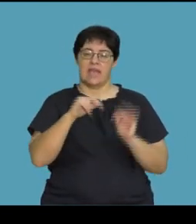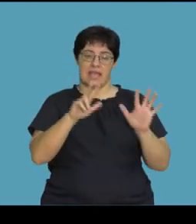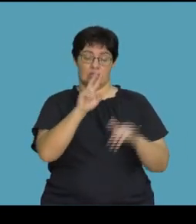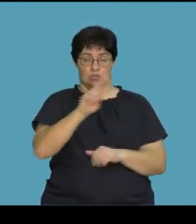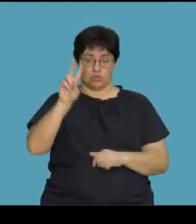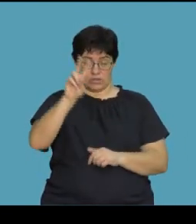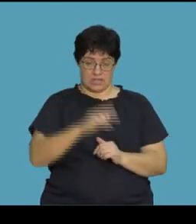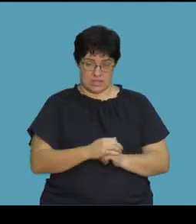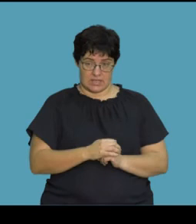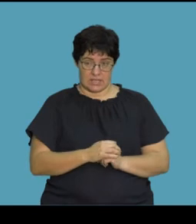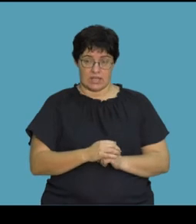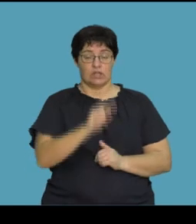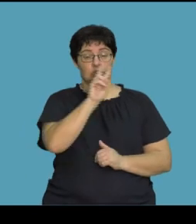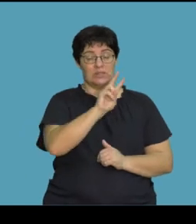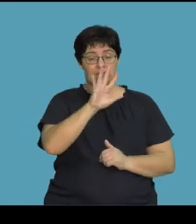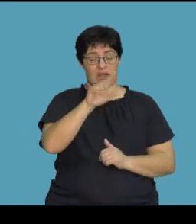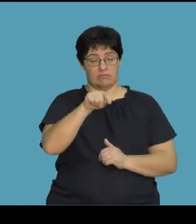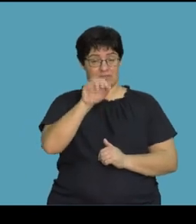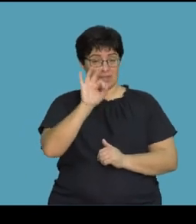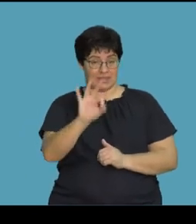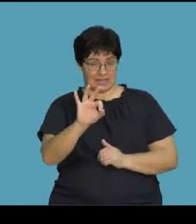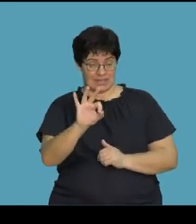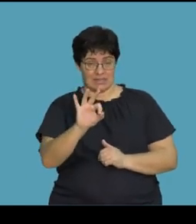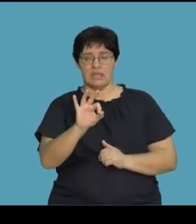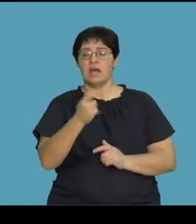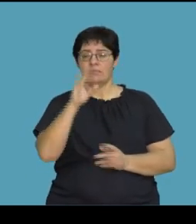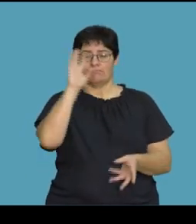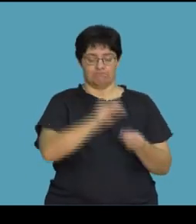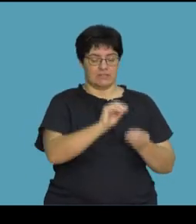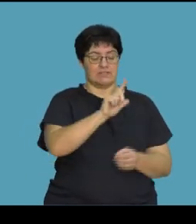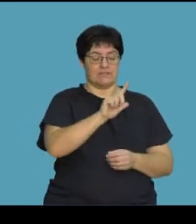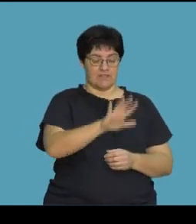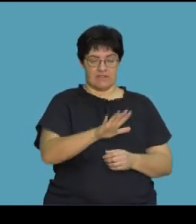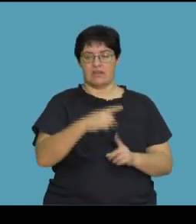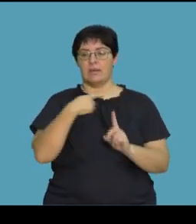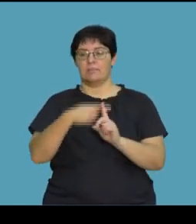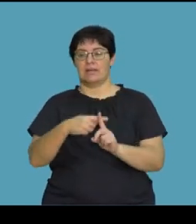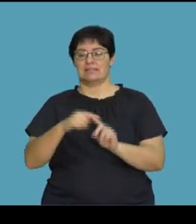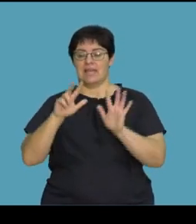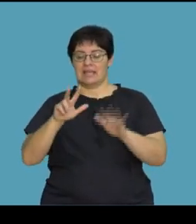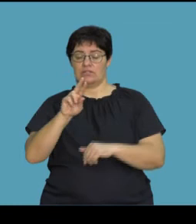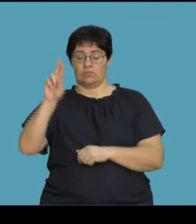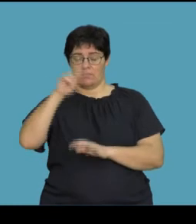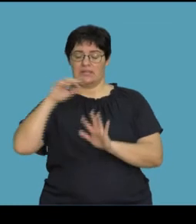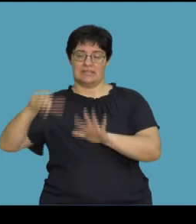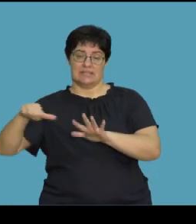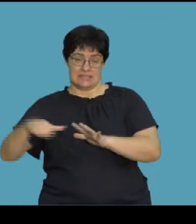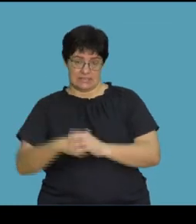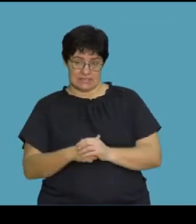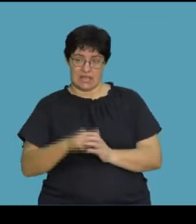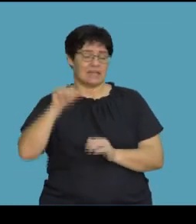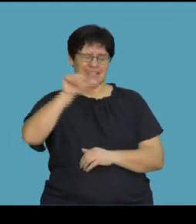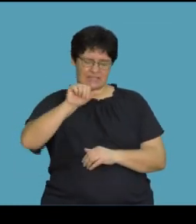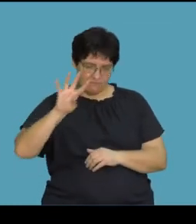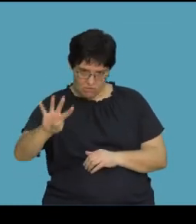me 8 squared. And 25 by 3 is supposed to be 75, plus 8 squared